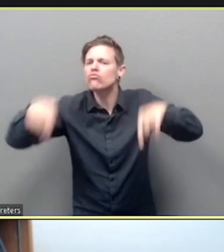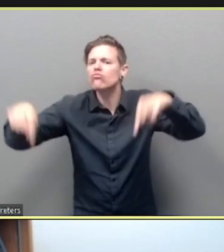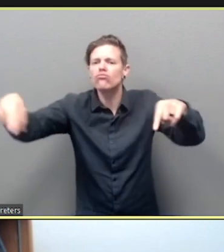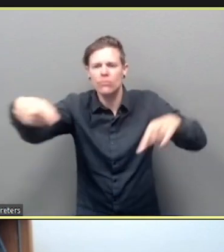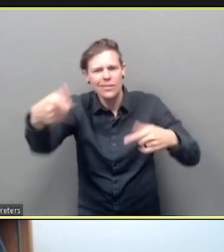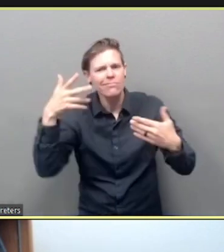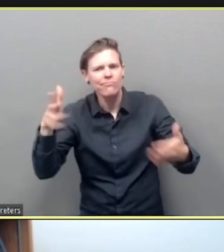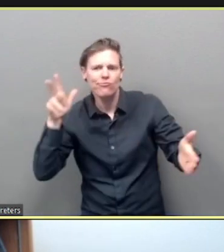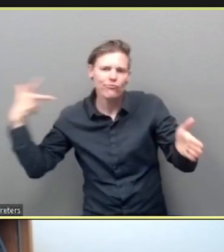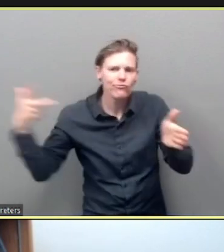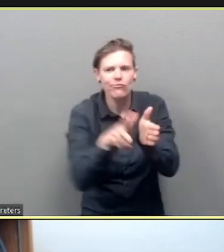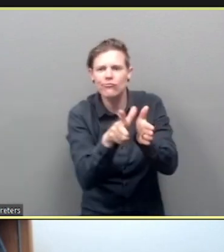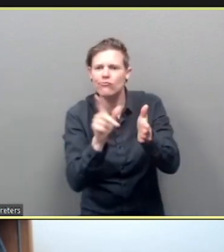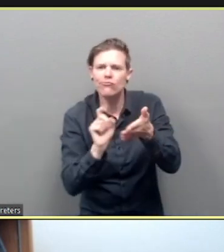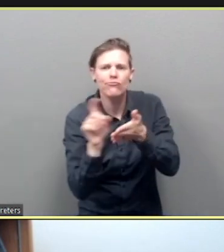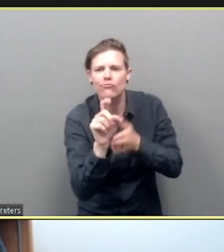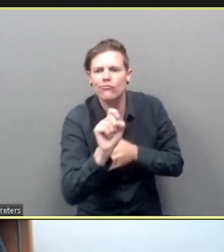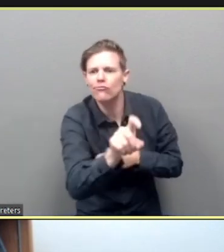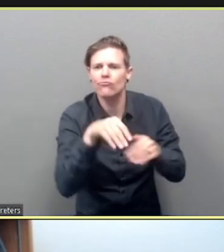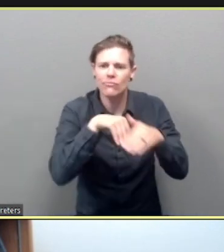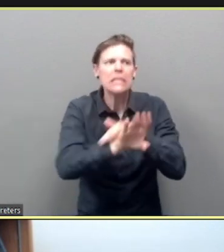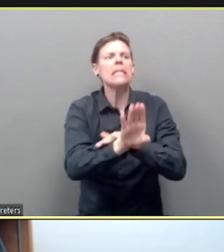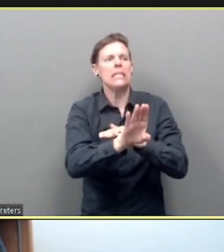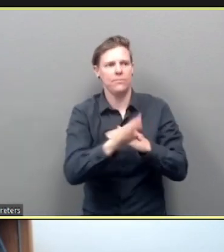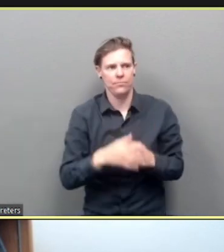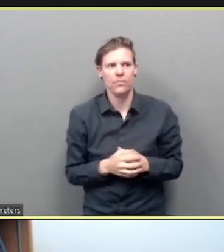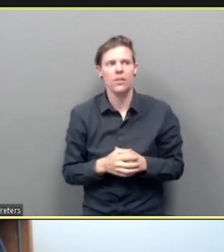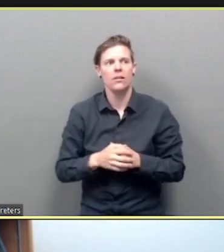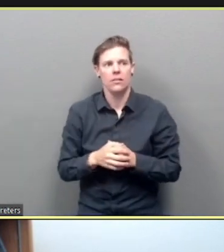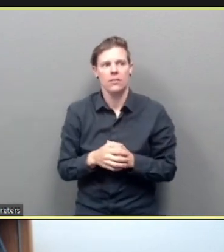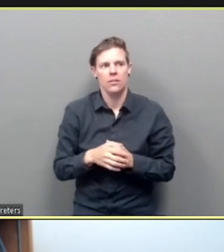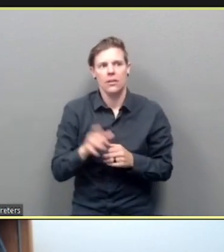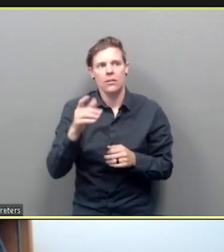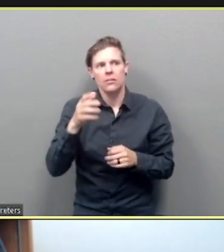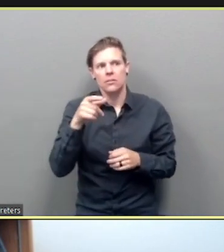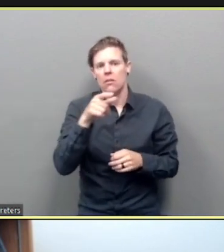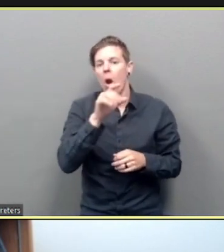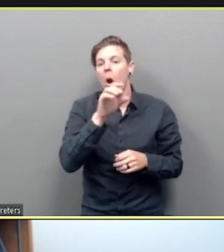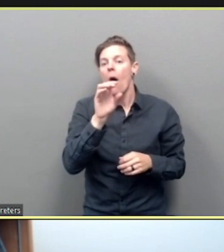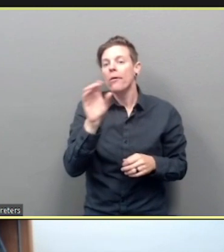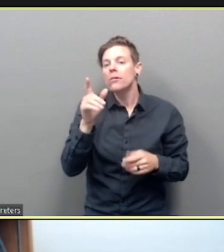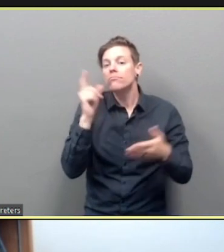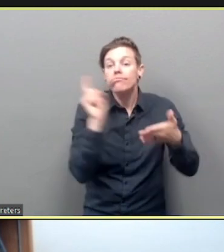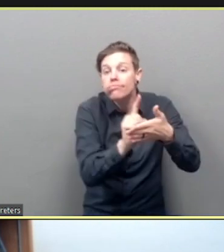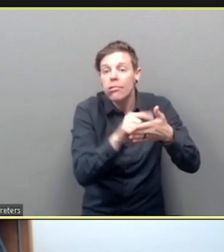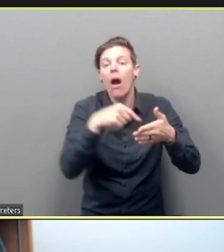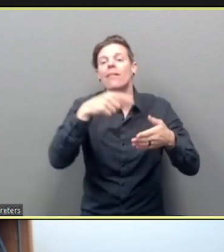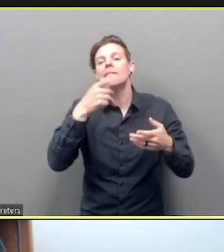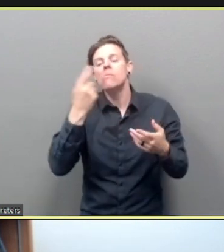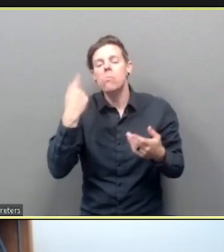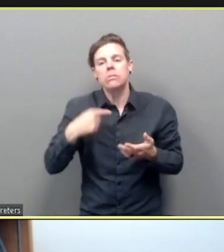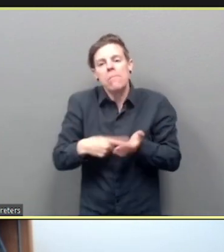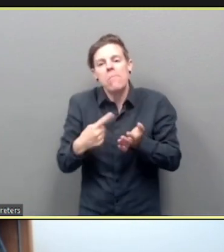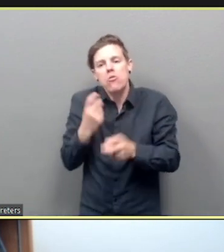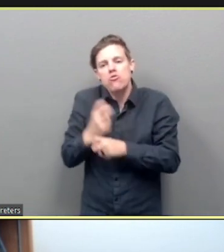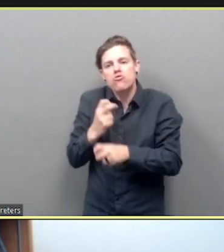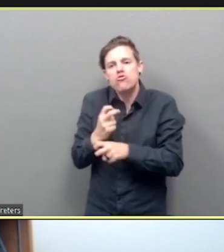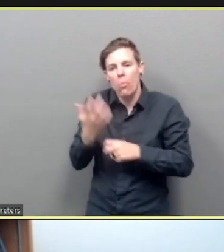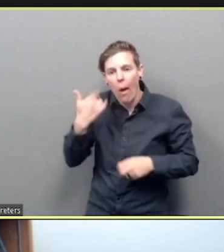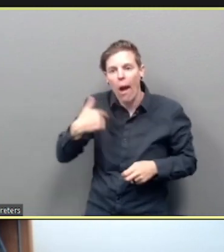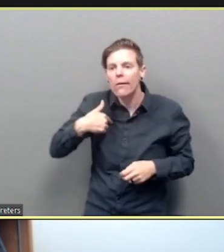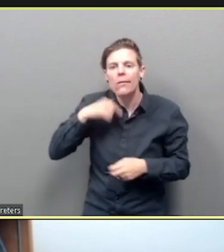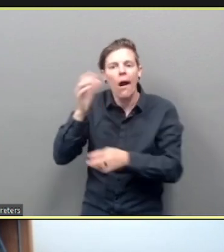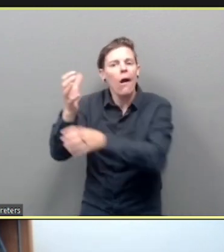results are not reported to the state. So of course that causes a little bit of complication when we calculate our test percent